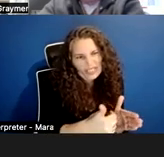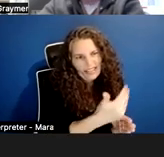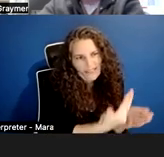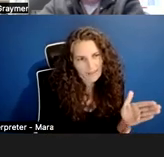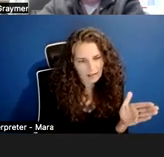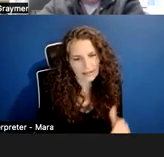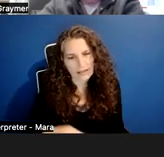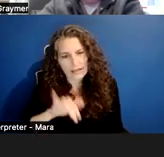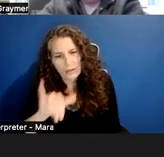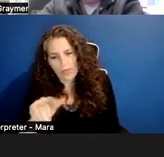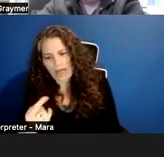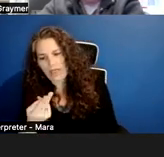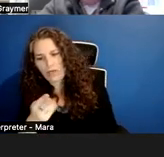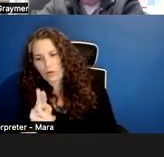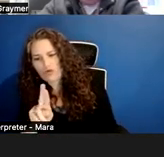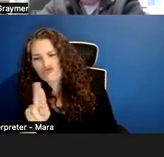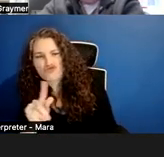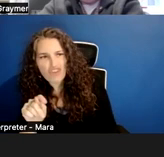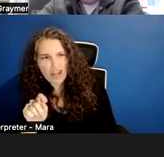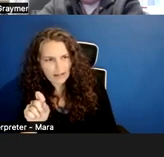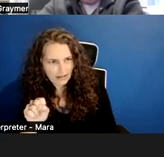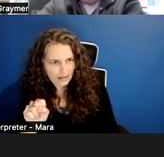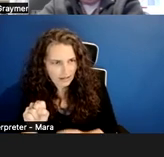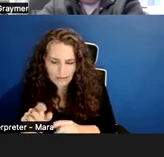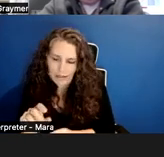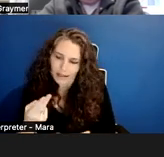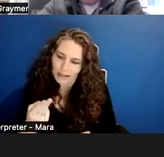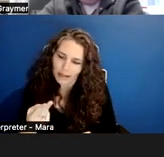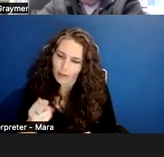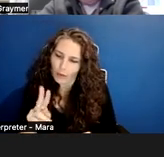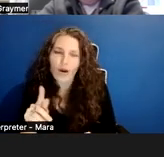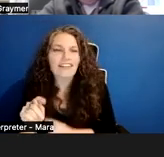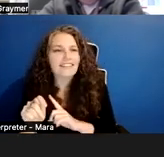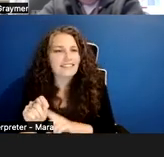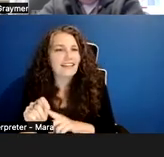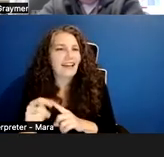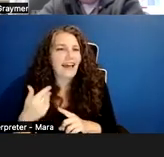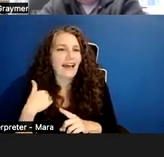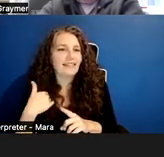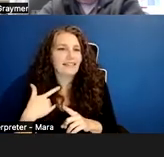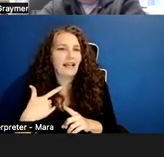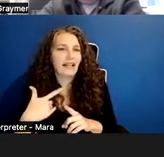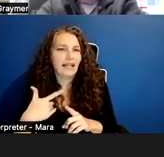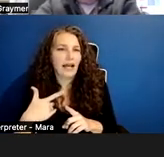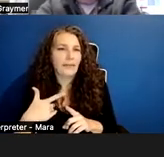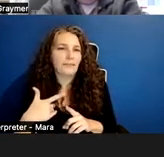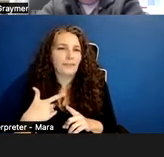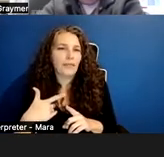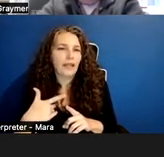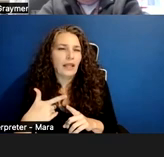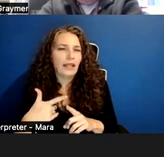occupying a restraining bend or step in the strike slip system. There's also